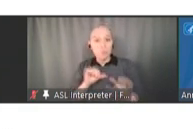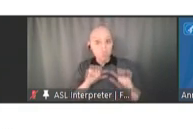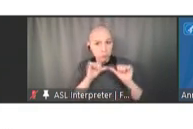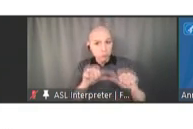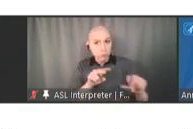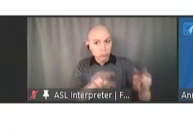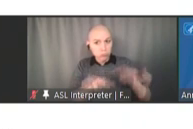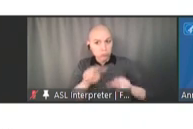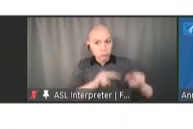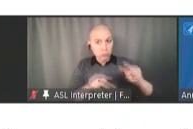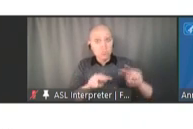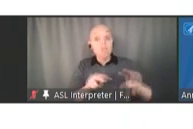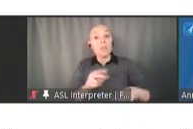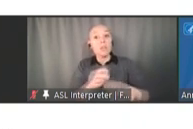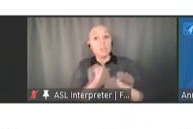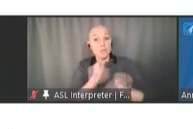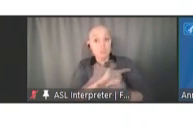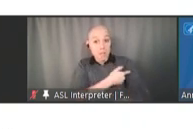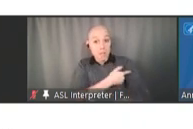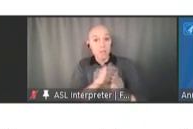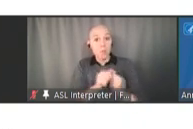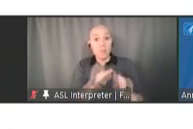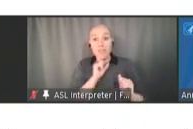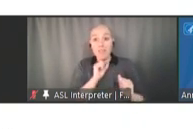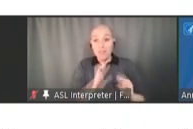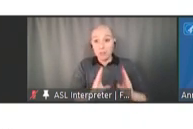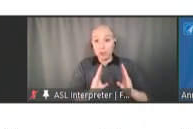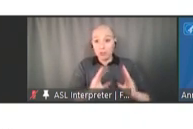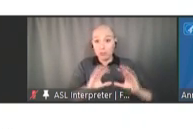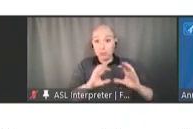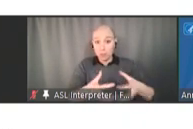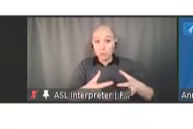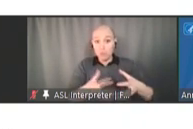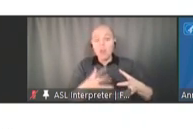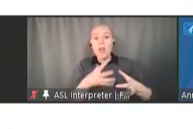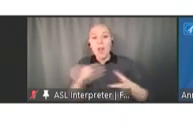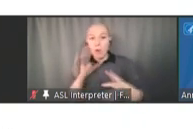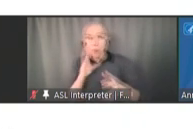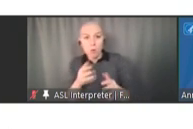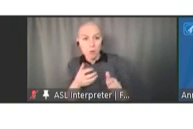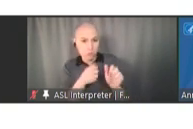and follow up on reports of myocarditis symptoms. Next slide.